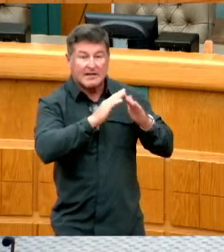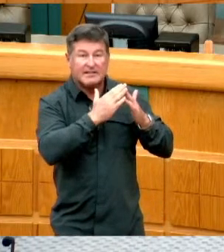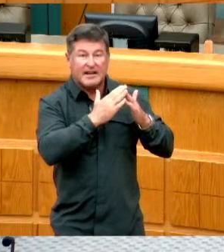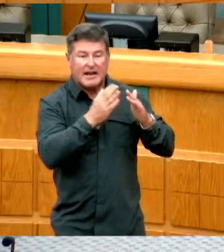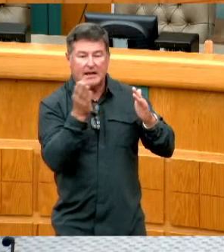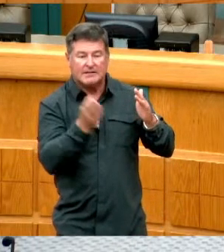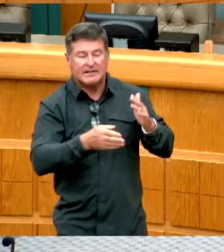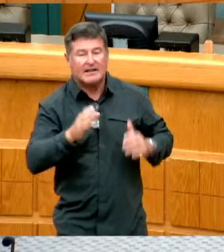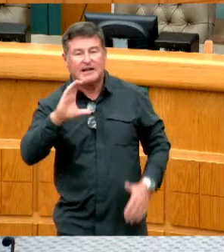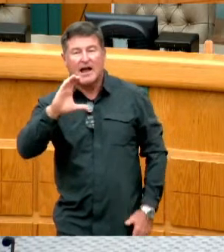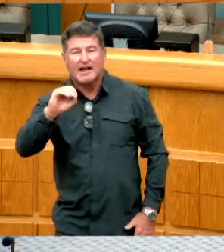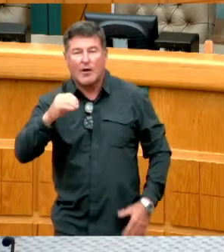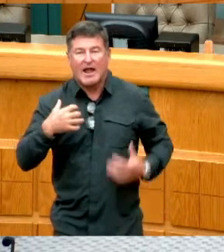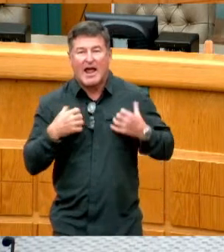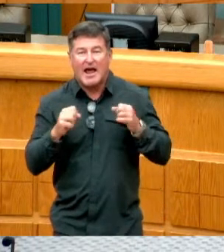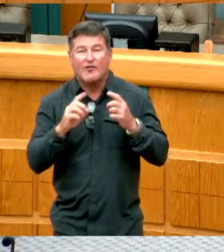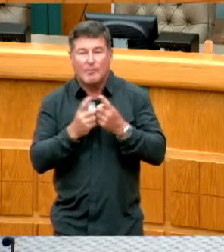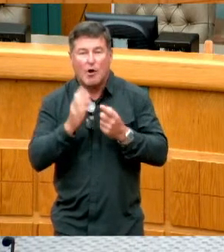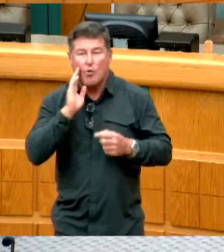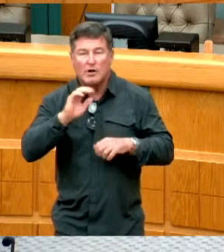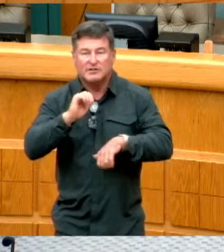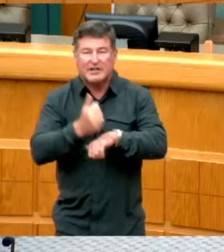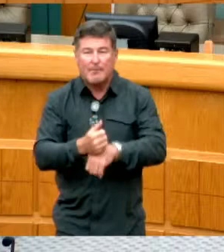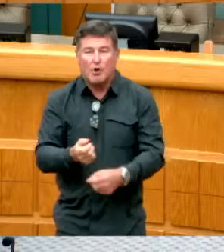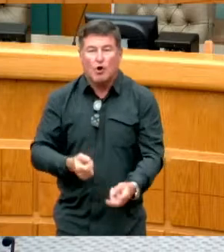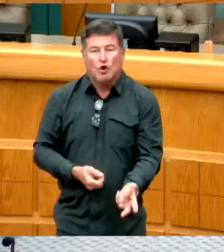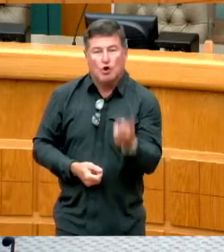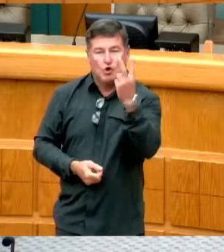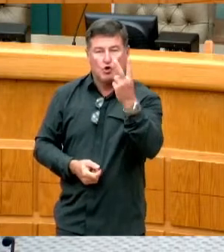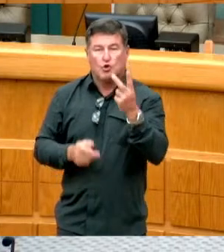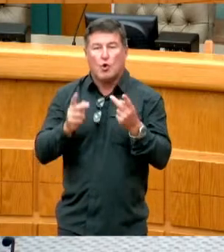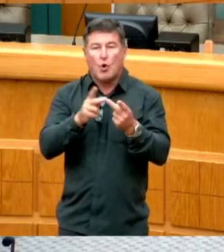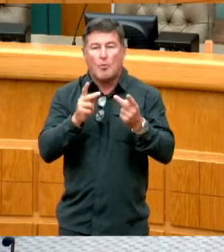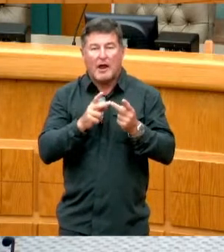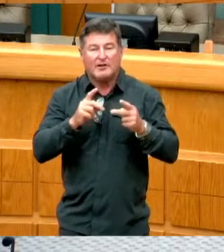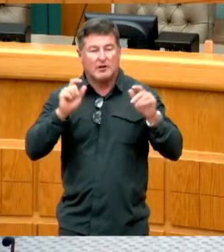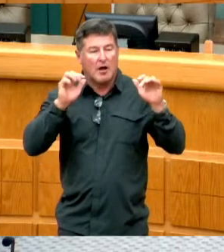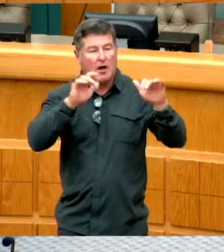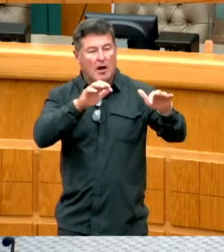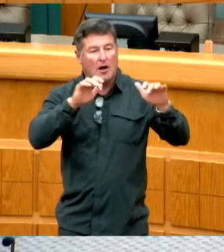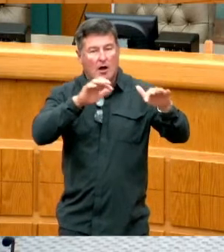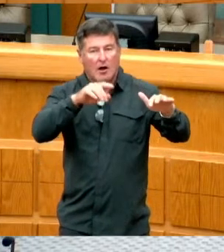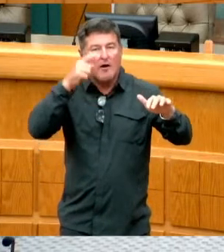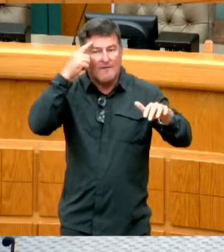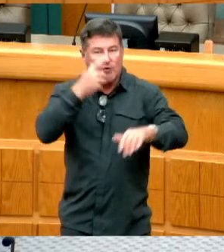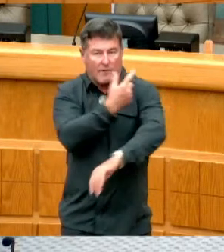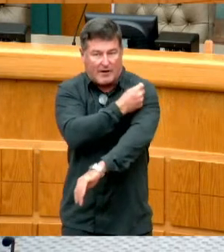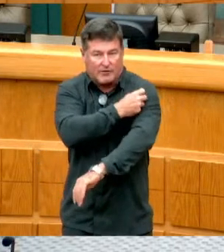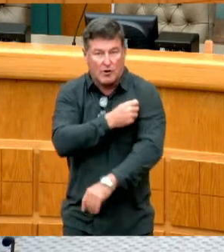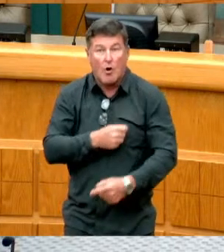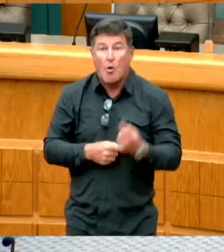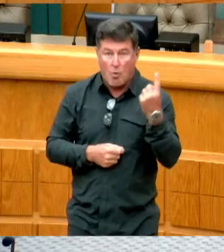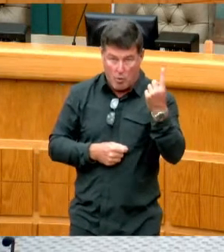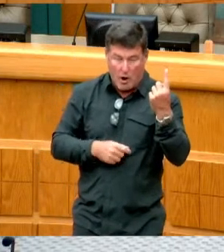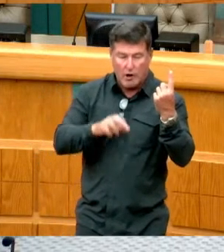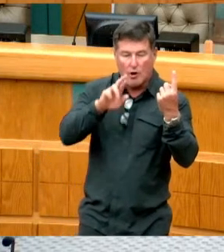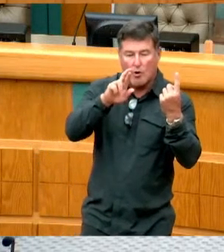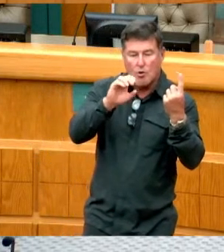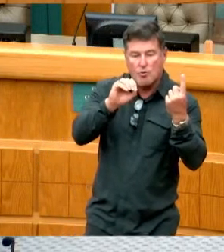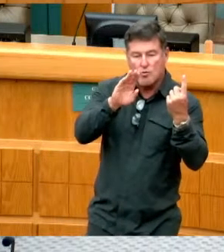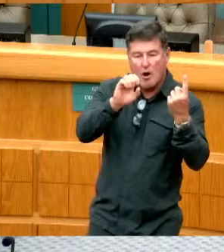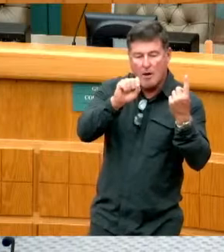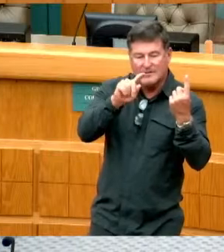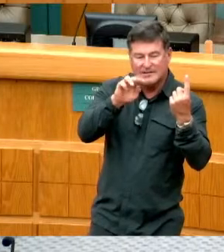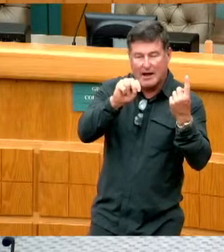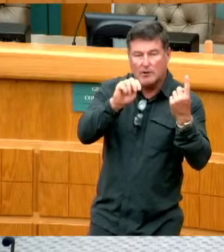will have 2 regional vaccination locations. One will continue to be at the Richard Borchard Fairgrounds in Robstown, and the other